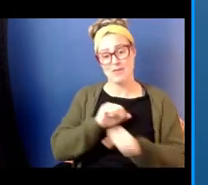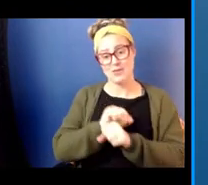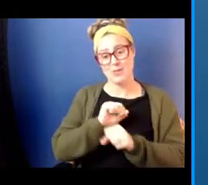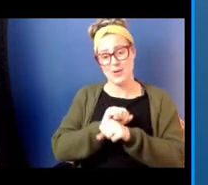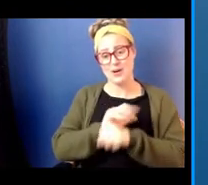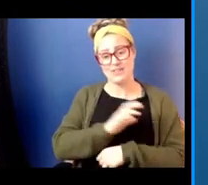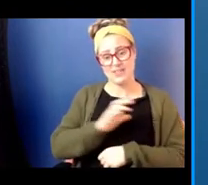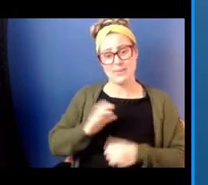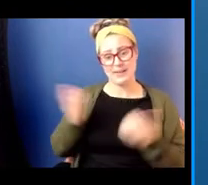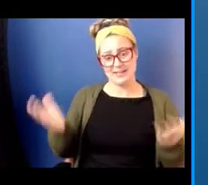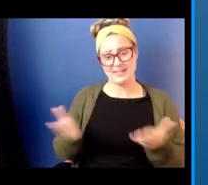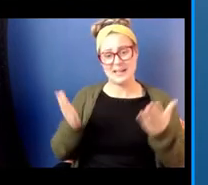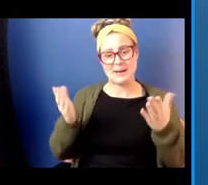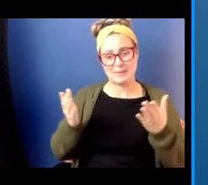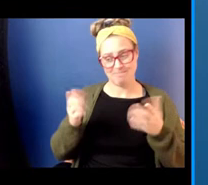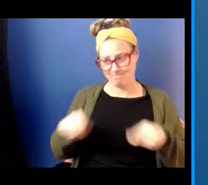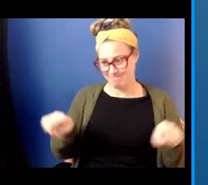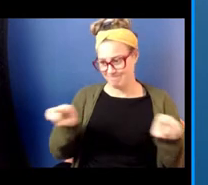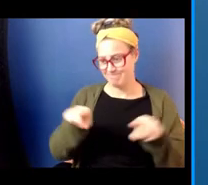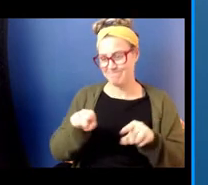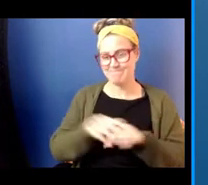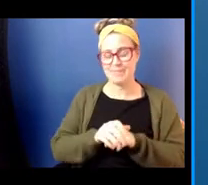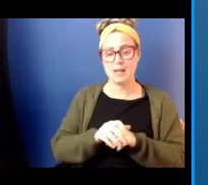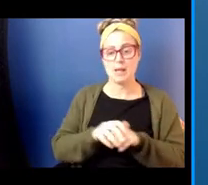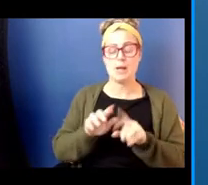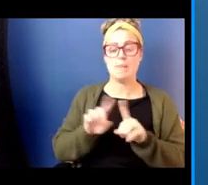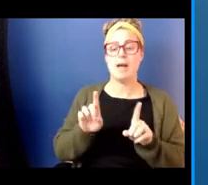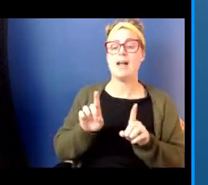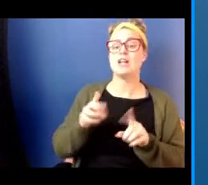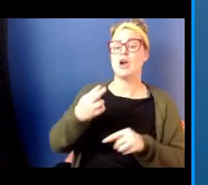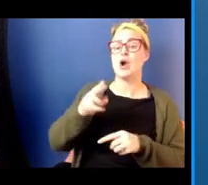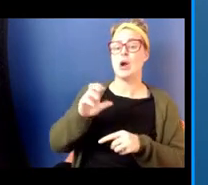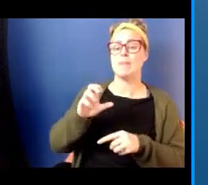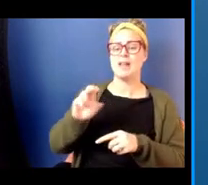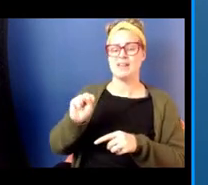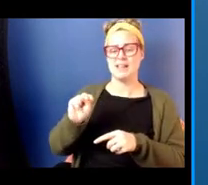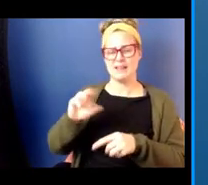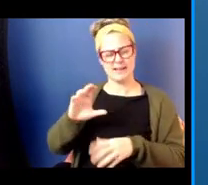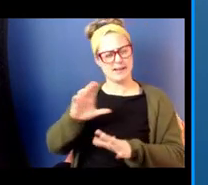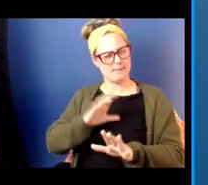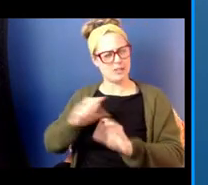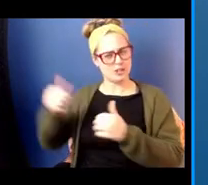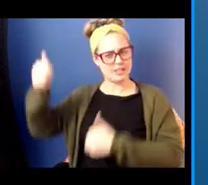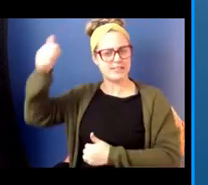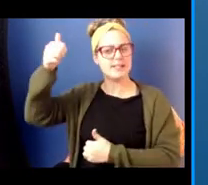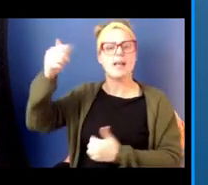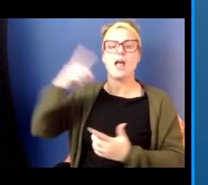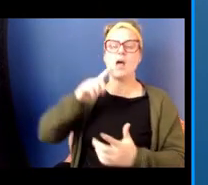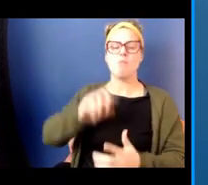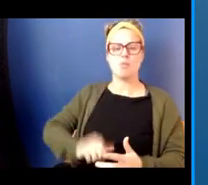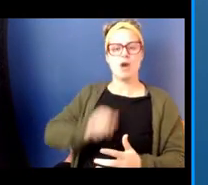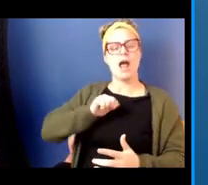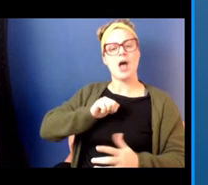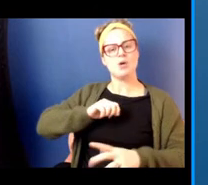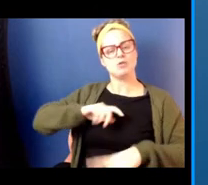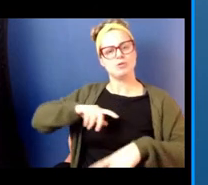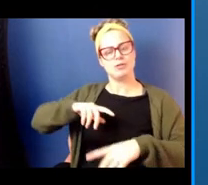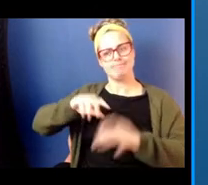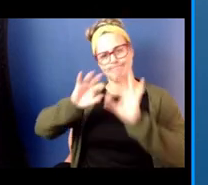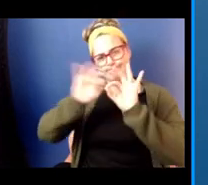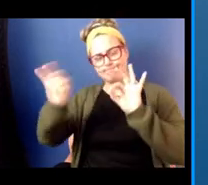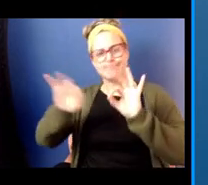but the price term and commission made a powerful recommendation at the time of Athens South Carolina and Nevada to the early